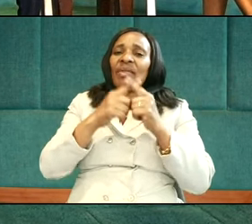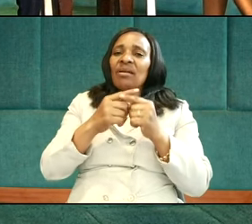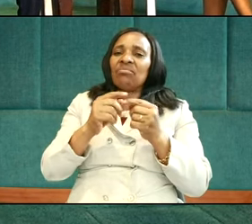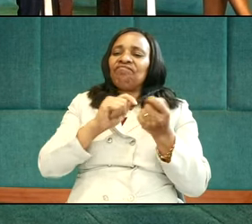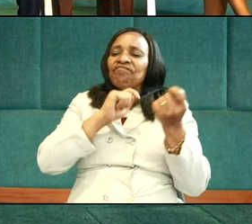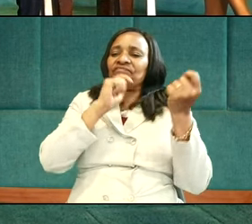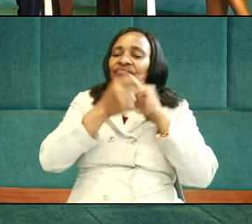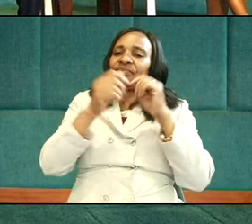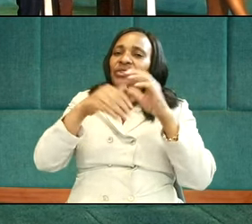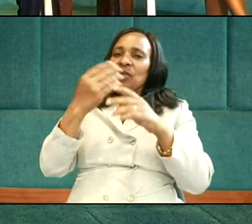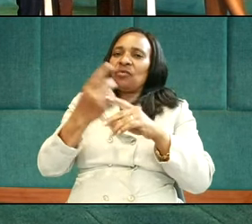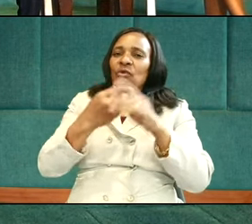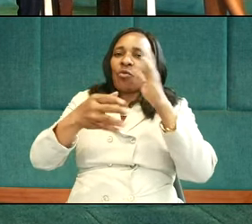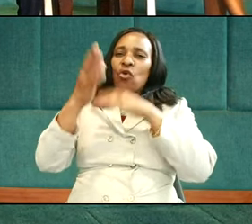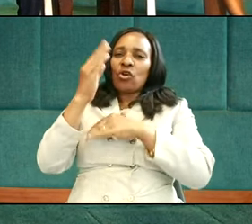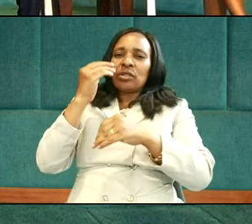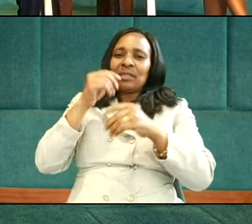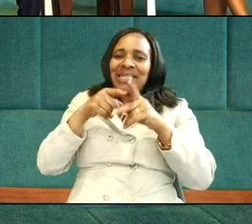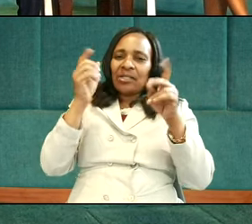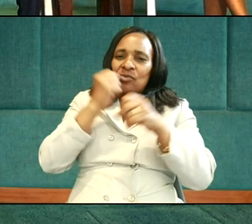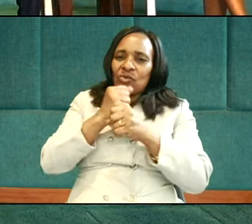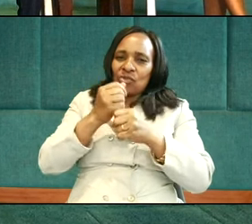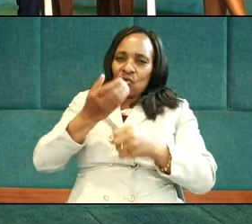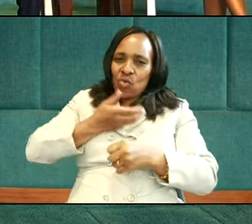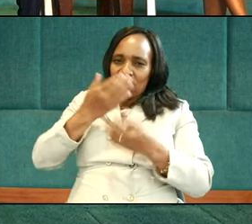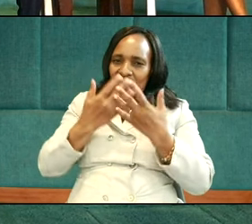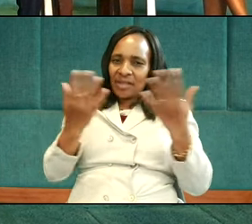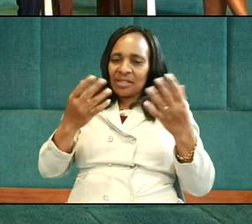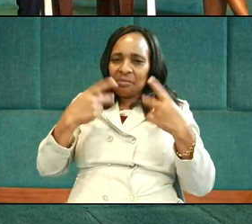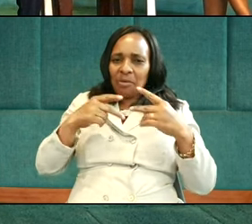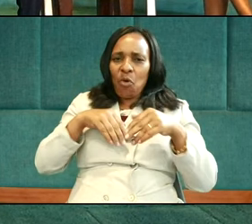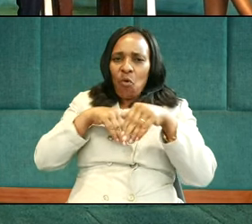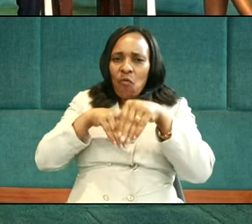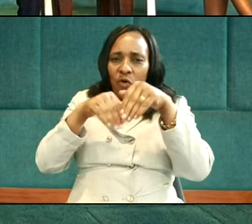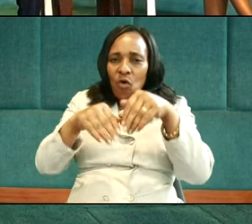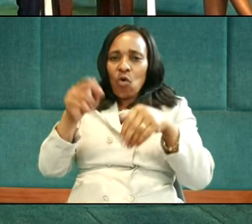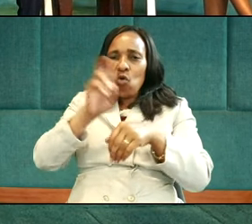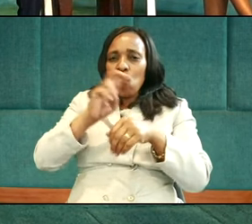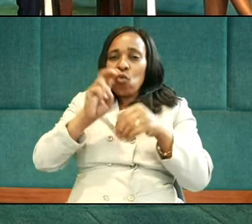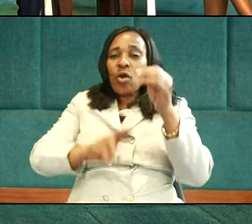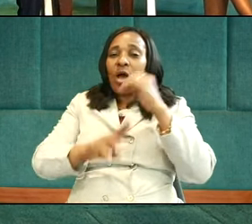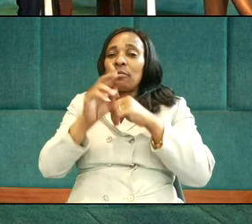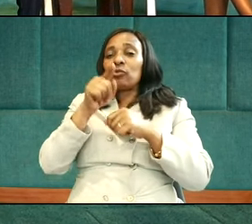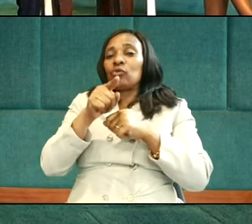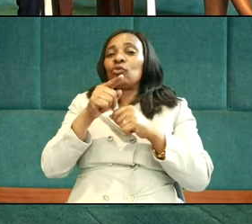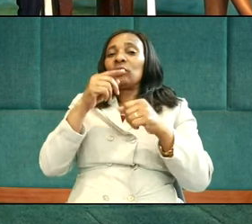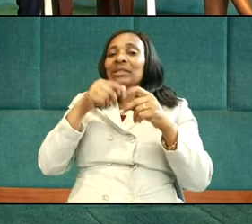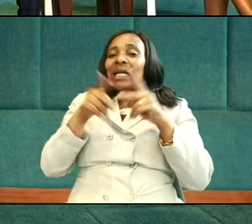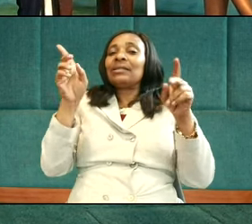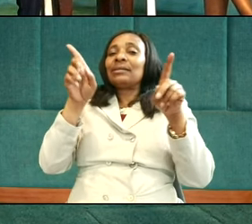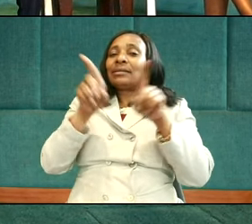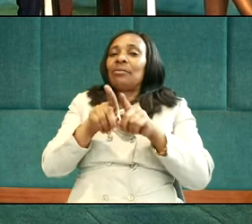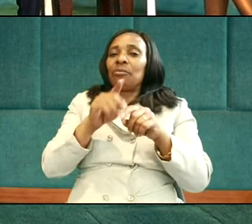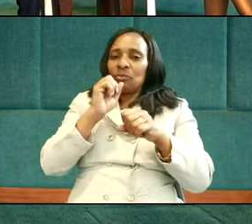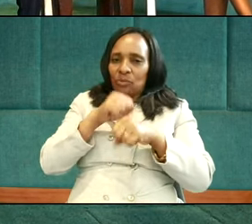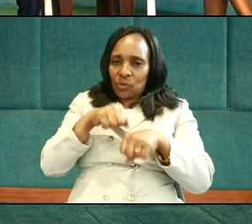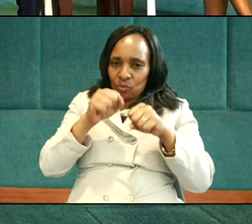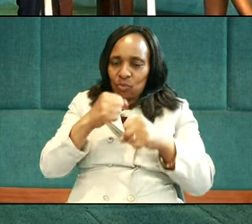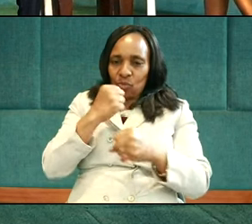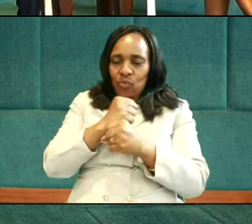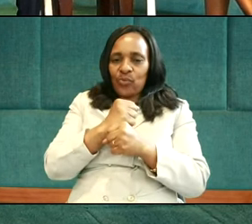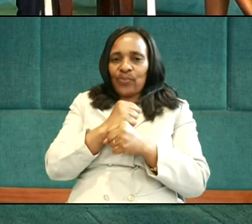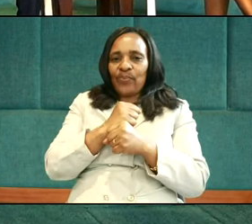from God, you start doing your own things, the people who follow you, who look up to you, might start doing the same. Okay.